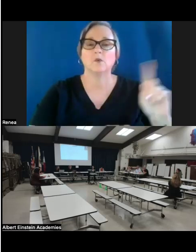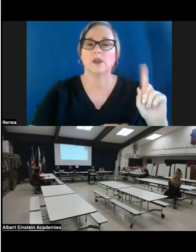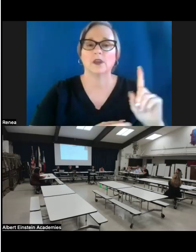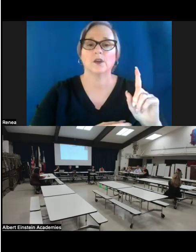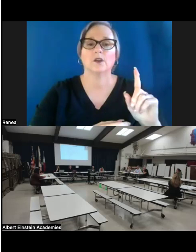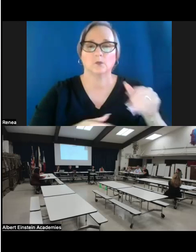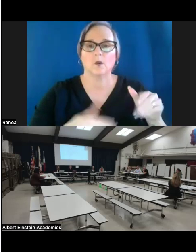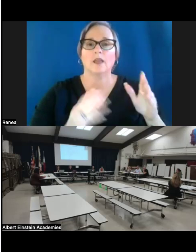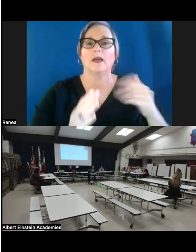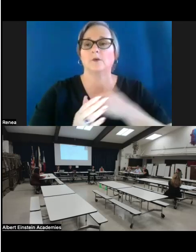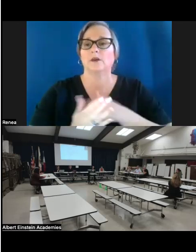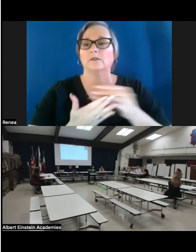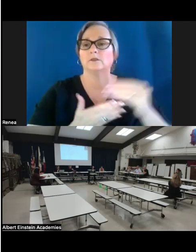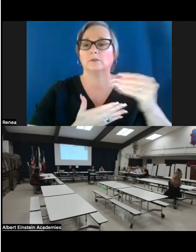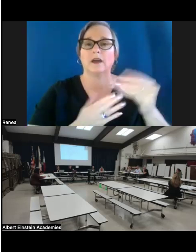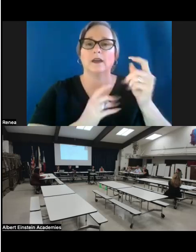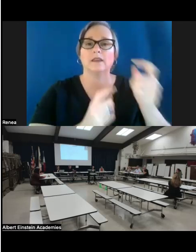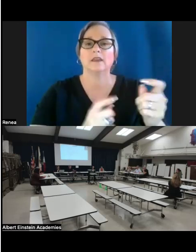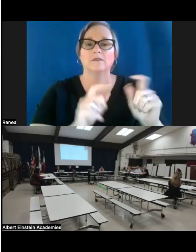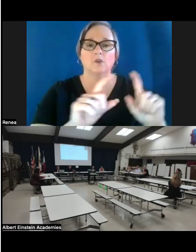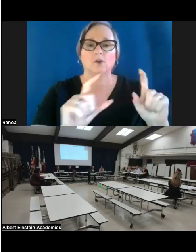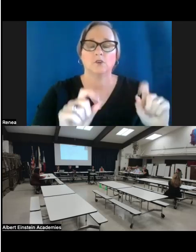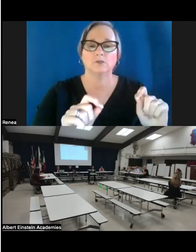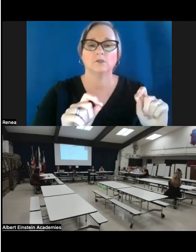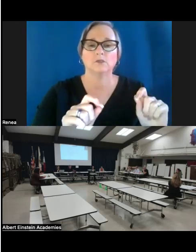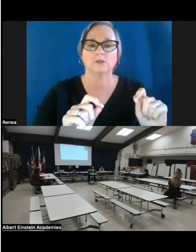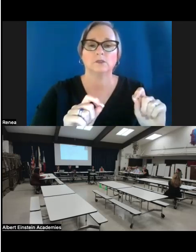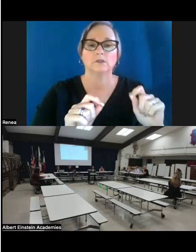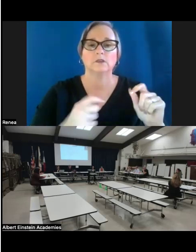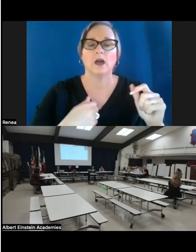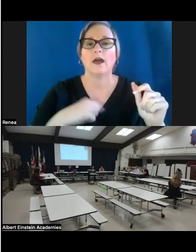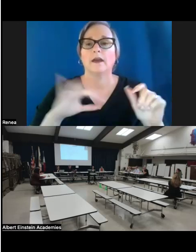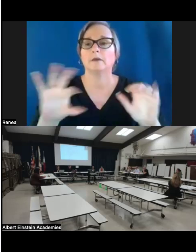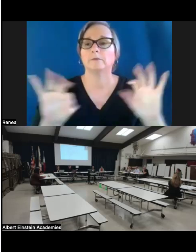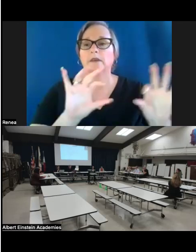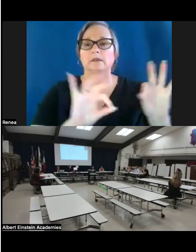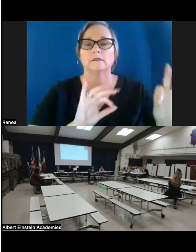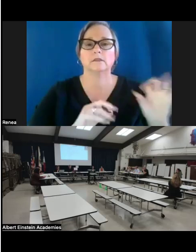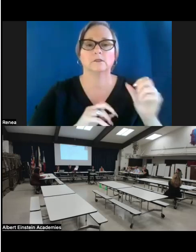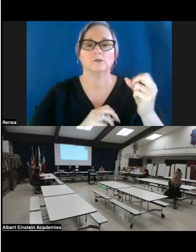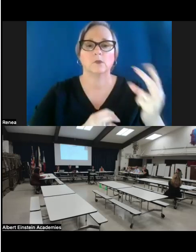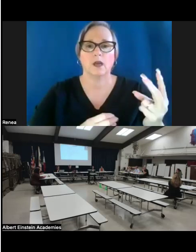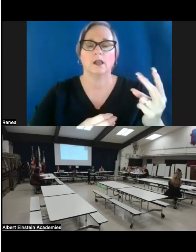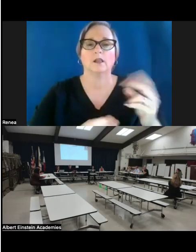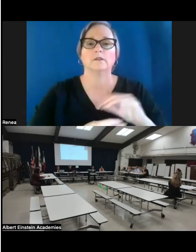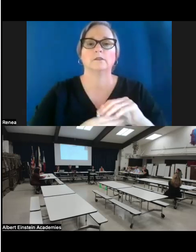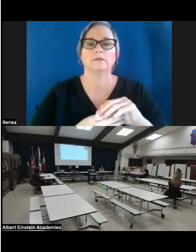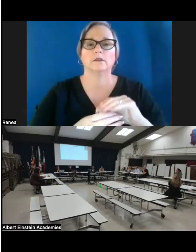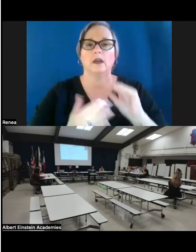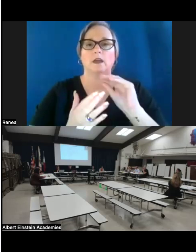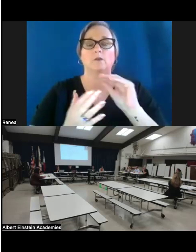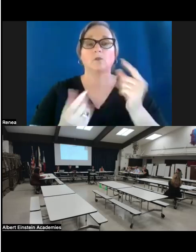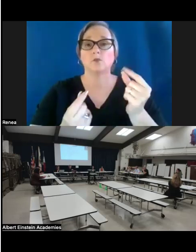gift cards. What I did to kind of pick the 12 is I just in the spreadsheet put all the attendees' names